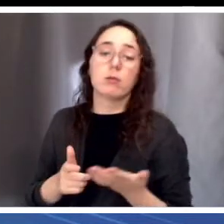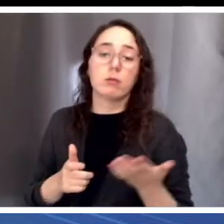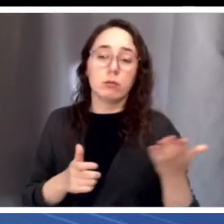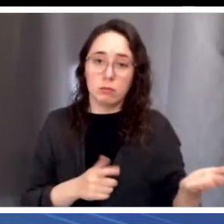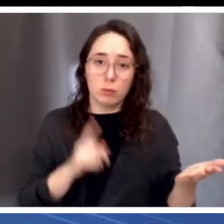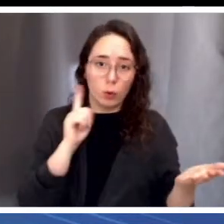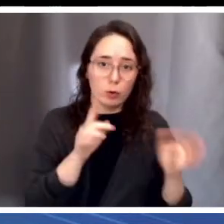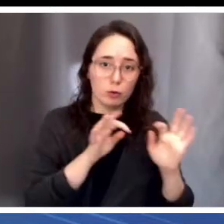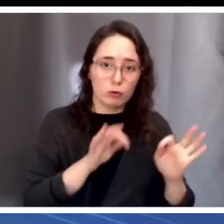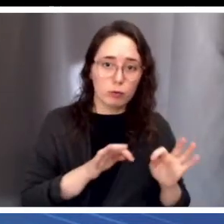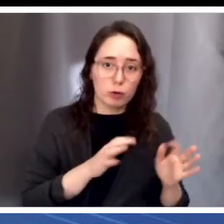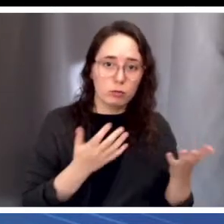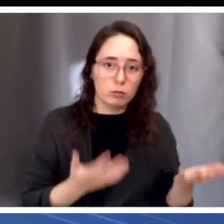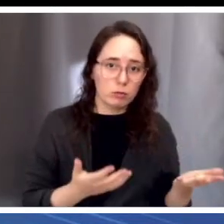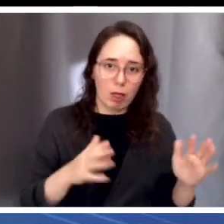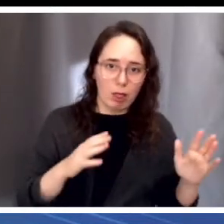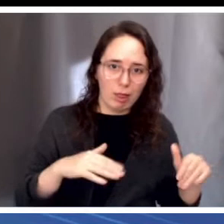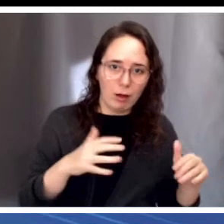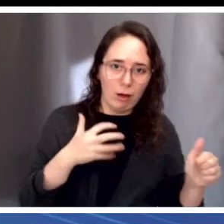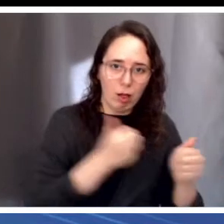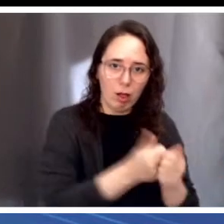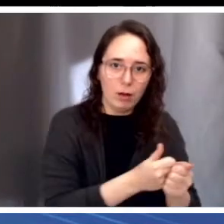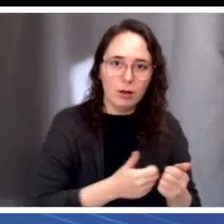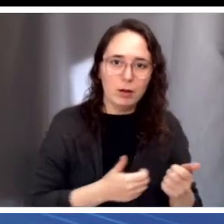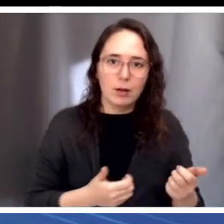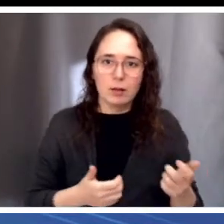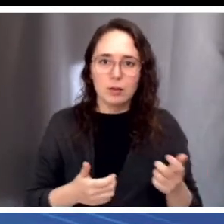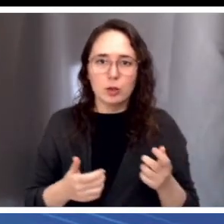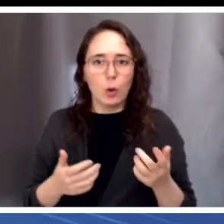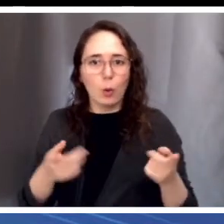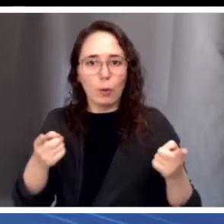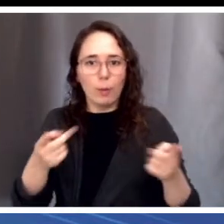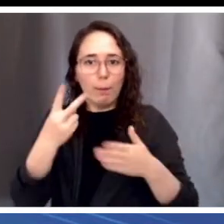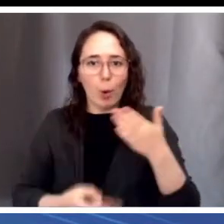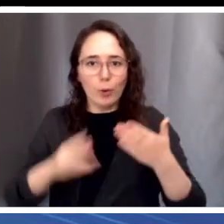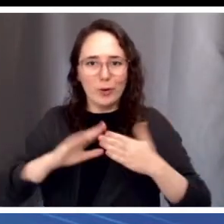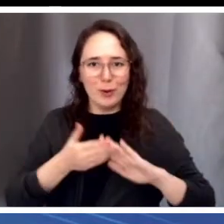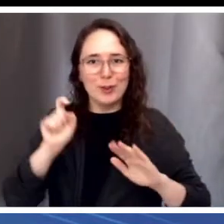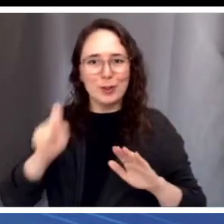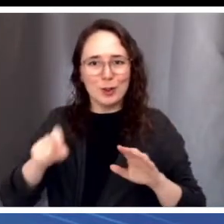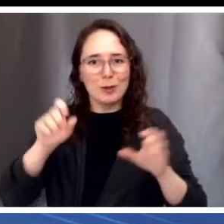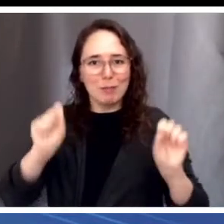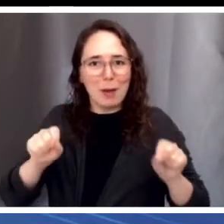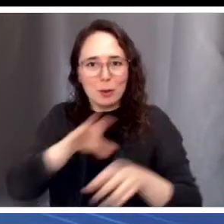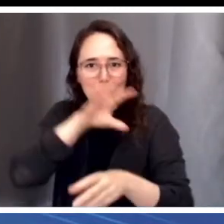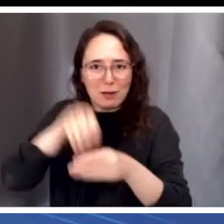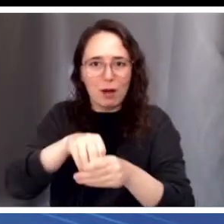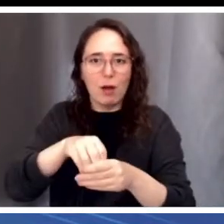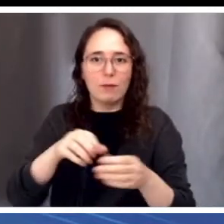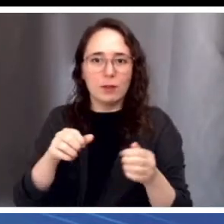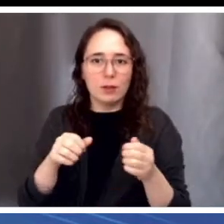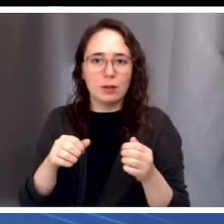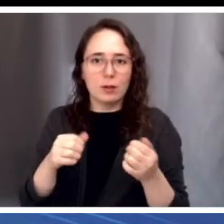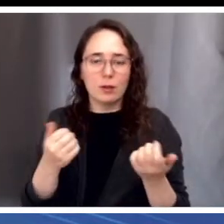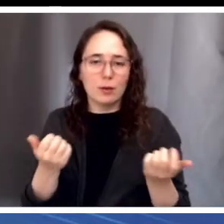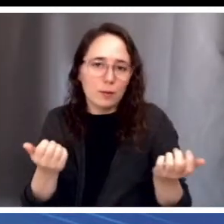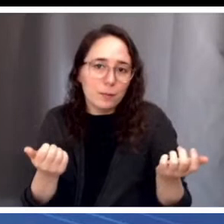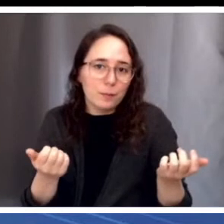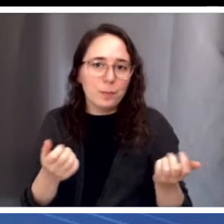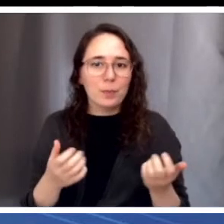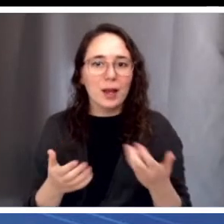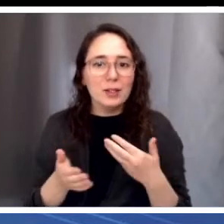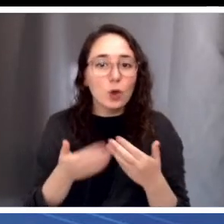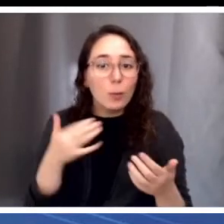it could be all types of things. Now, that being said, it definitely is very not dissimilar to an audio book,